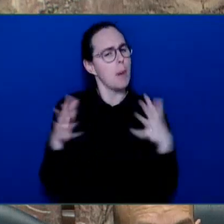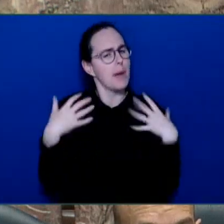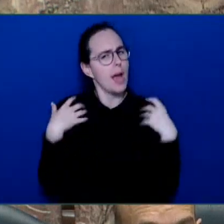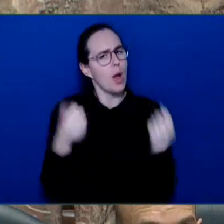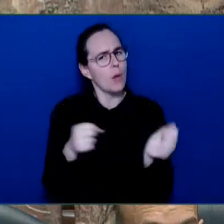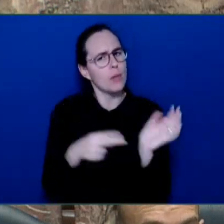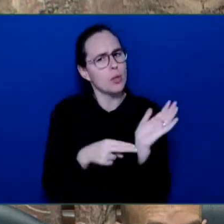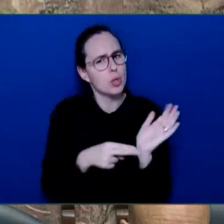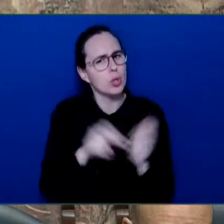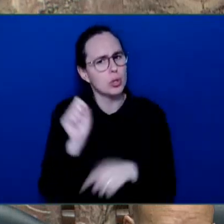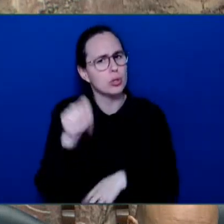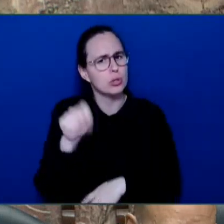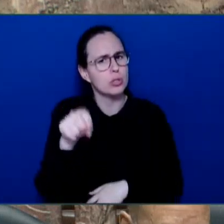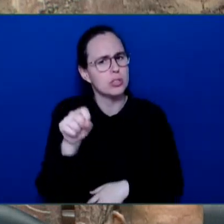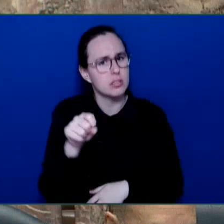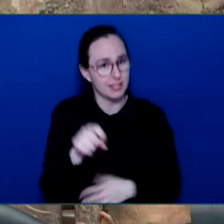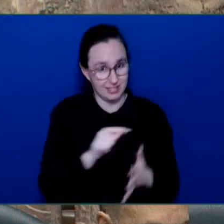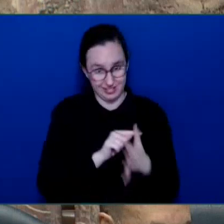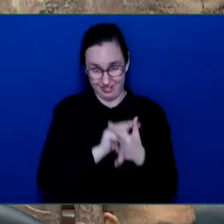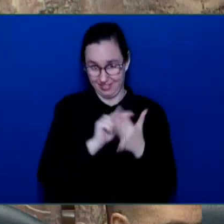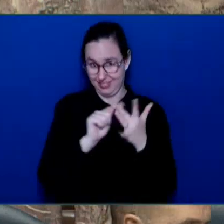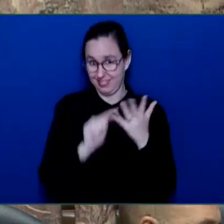employee of a health authority.